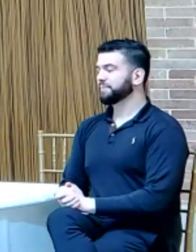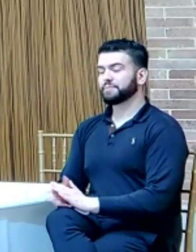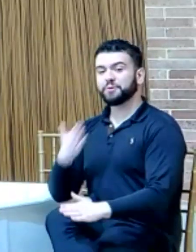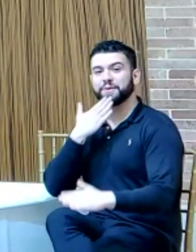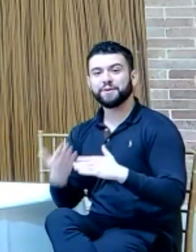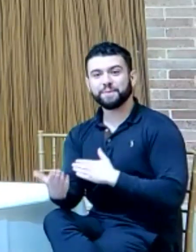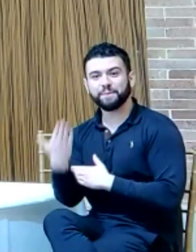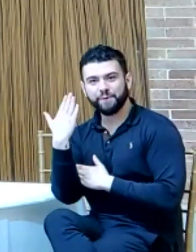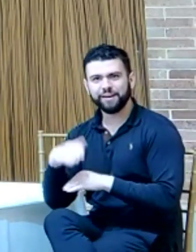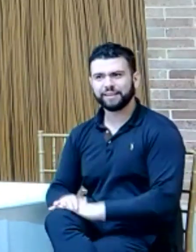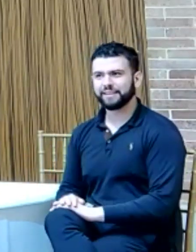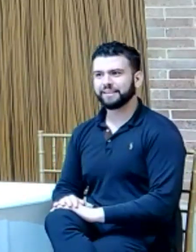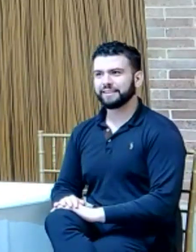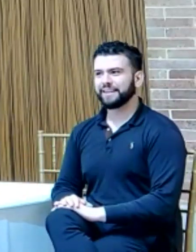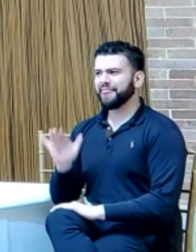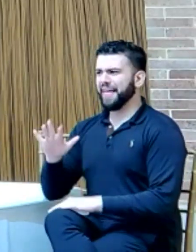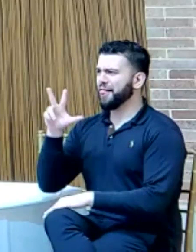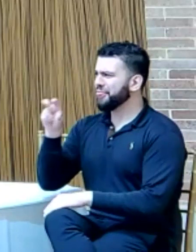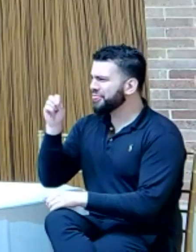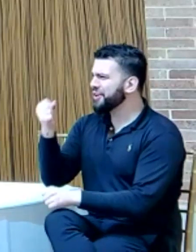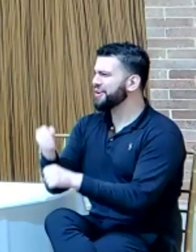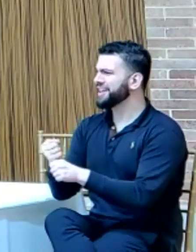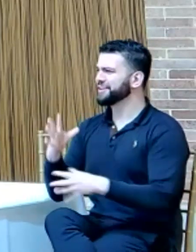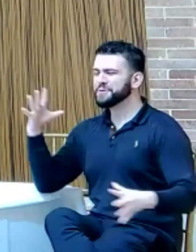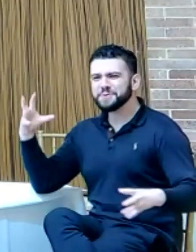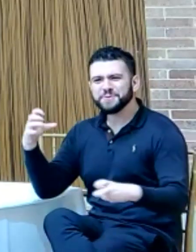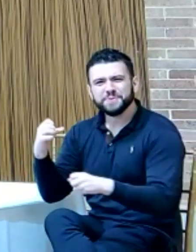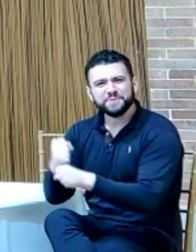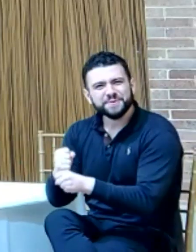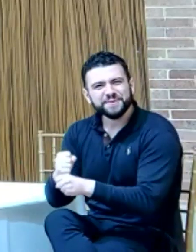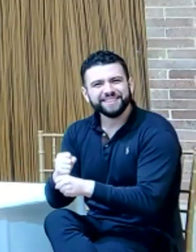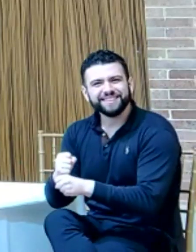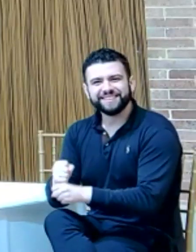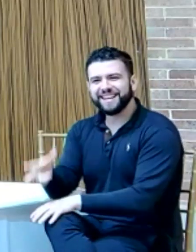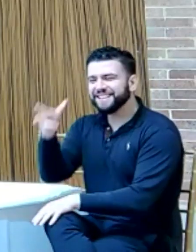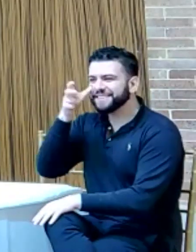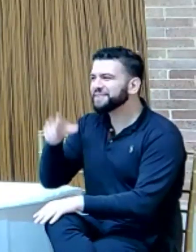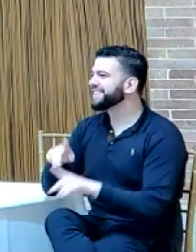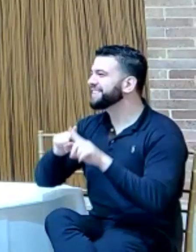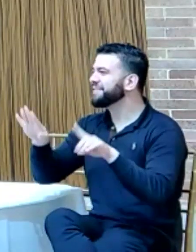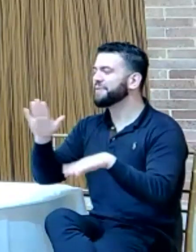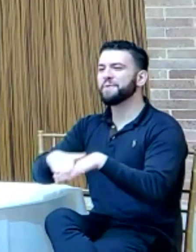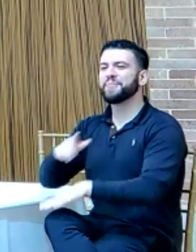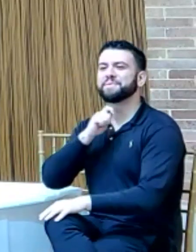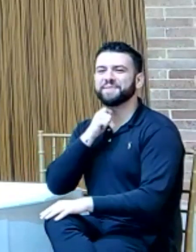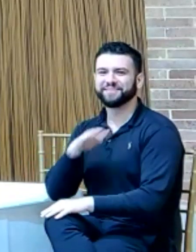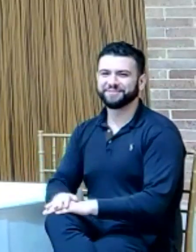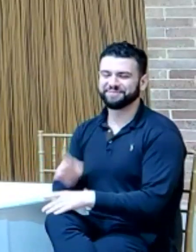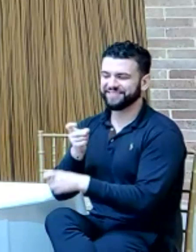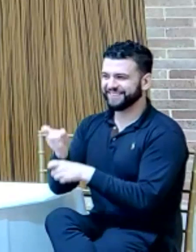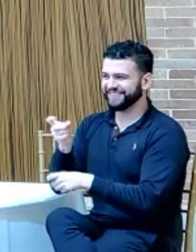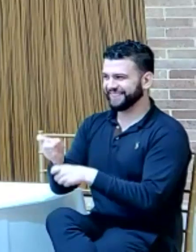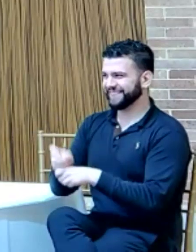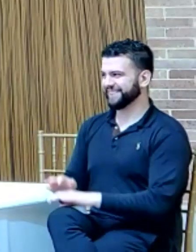good morning that nearly 30 years sounds really different when it's on a microphone okay let sit with that for a